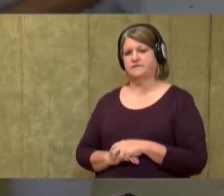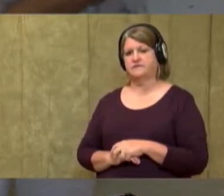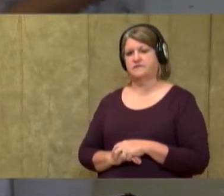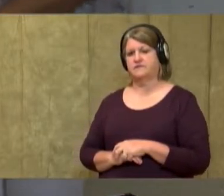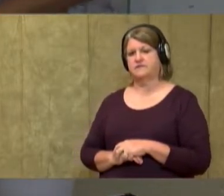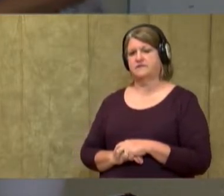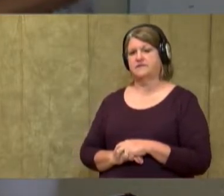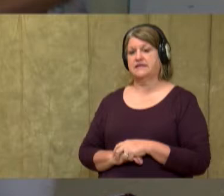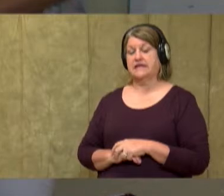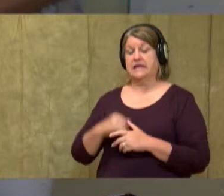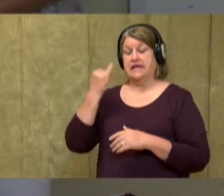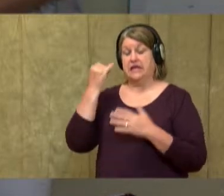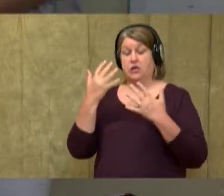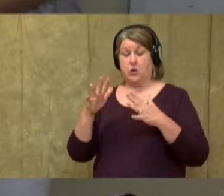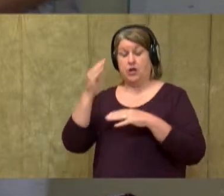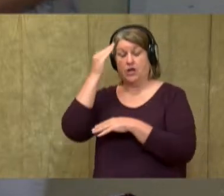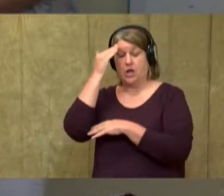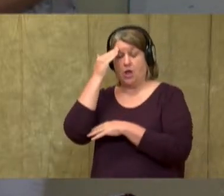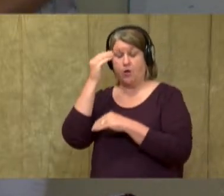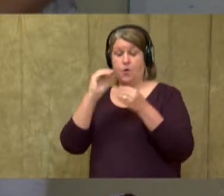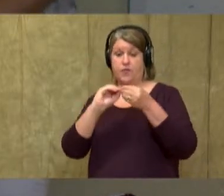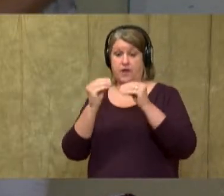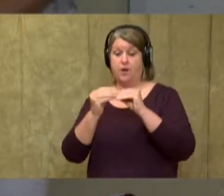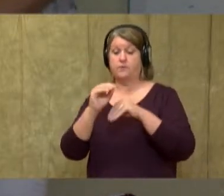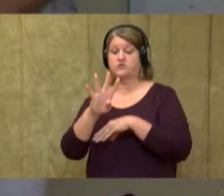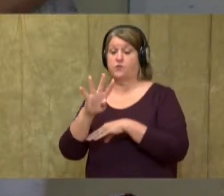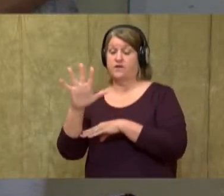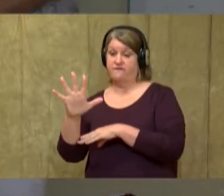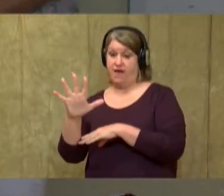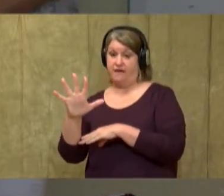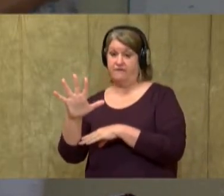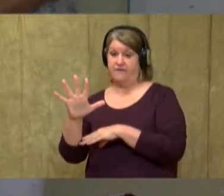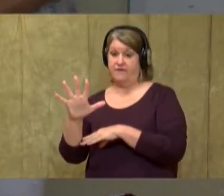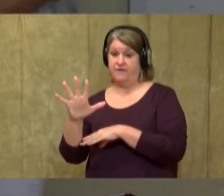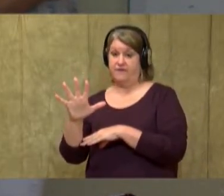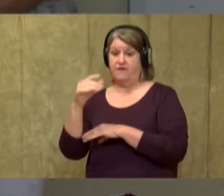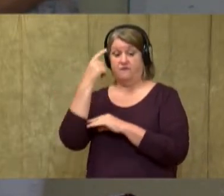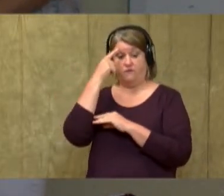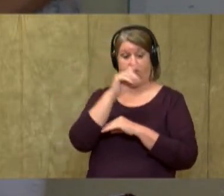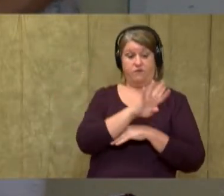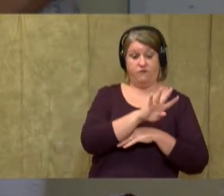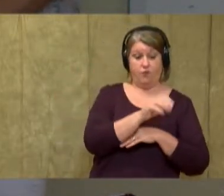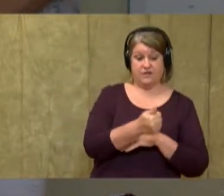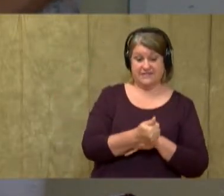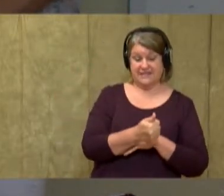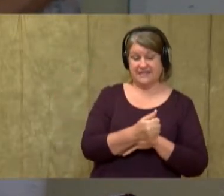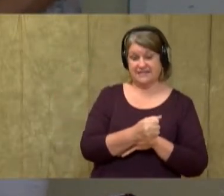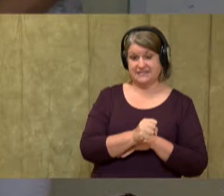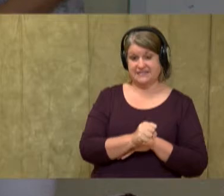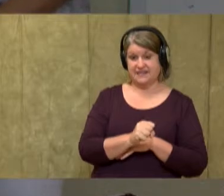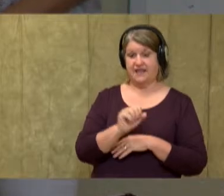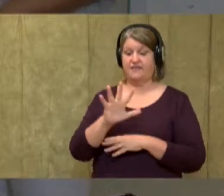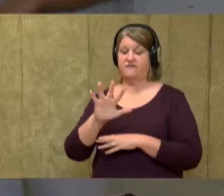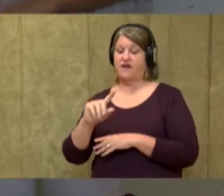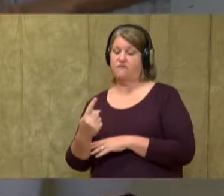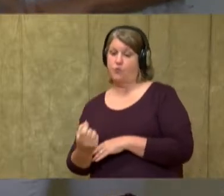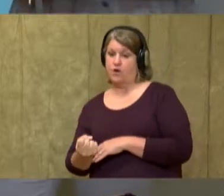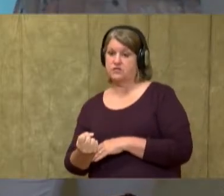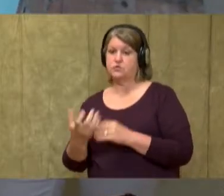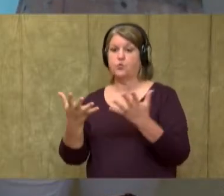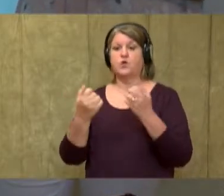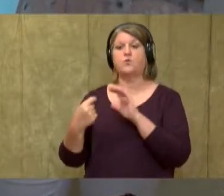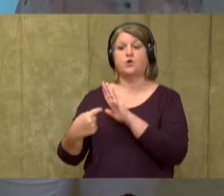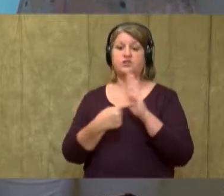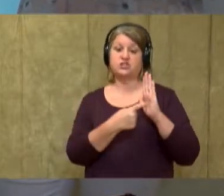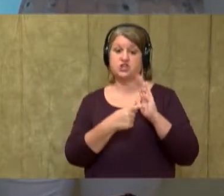Okay, if you already know, our number is 45 for the 4 tens and the 5 ones. We want to